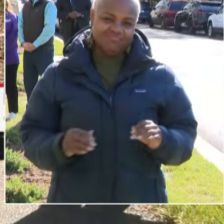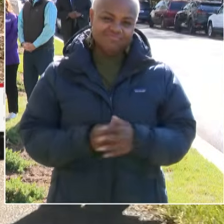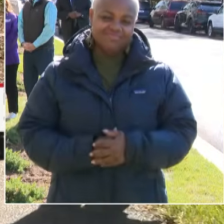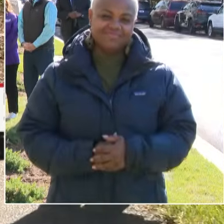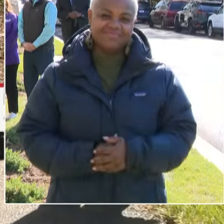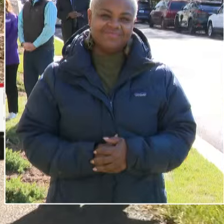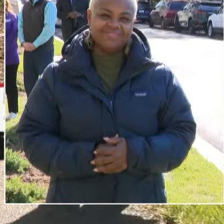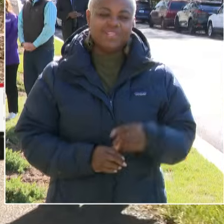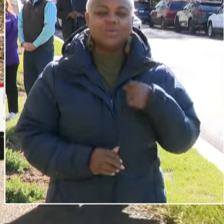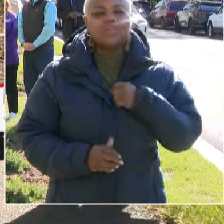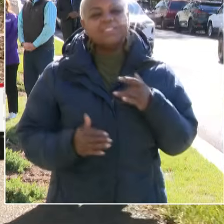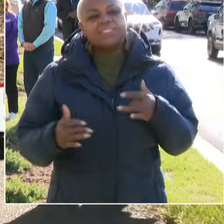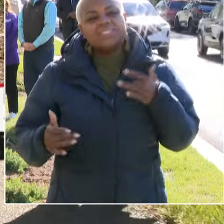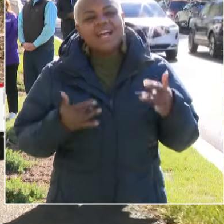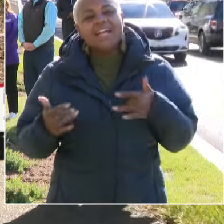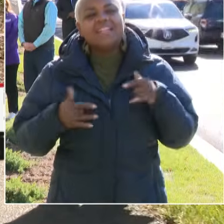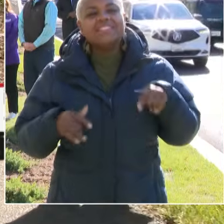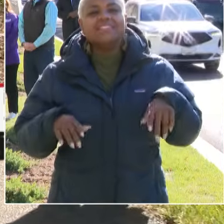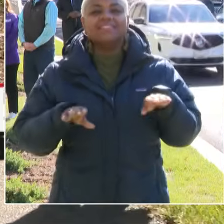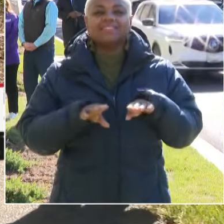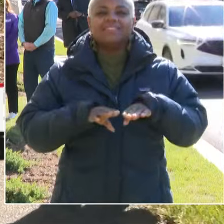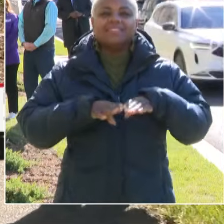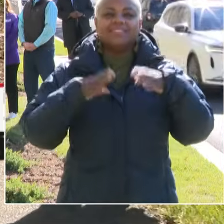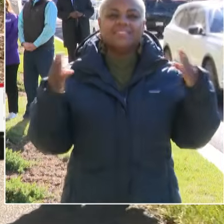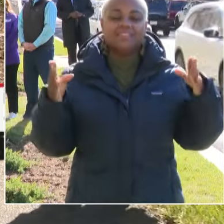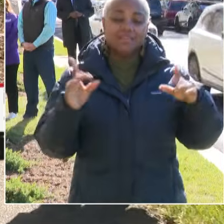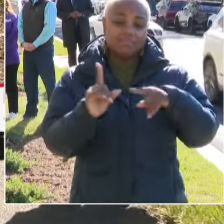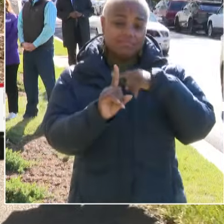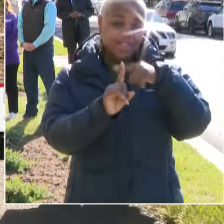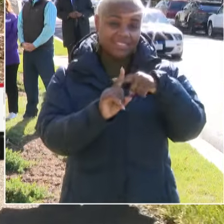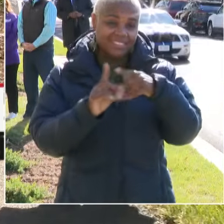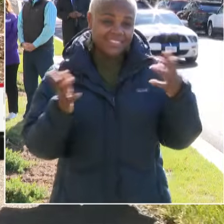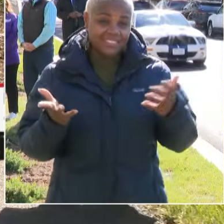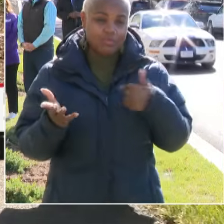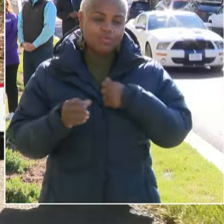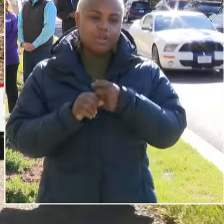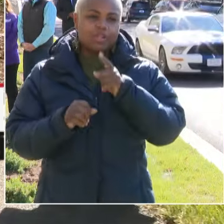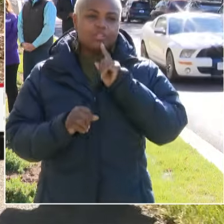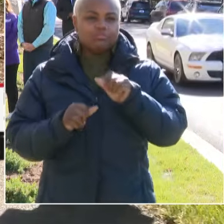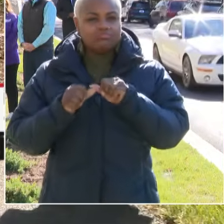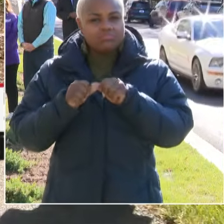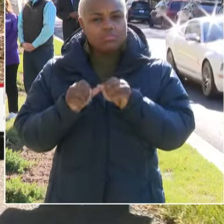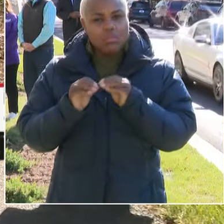of the trail, DDOT is also working to make sure that the MBT remains safe and enjoyable for everyone who uses